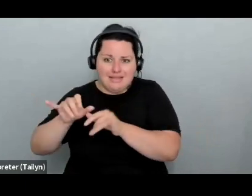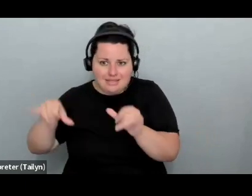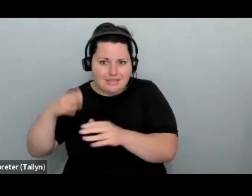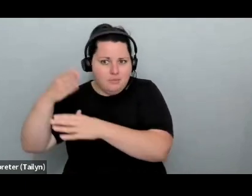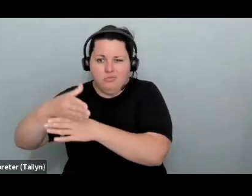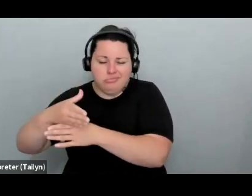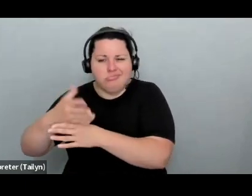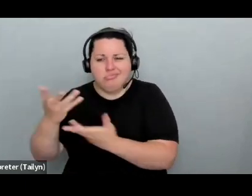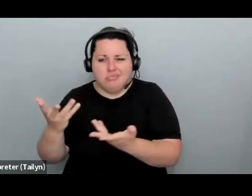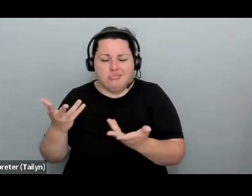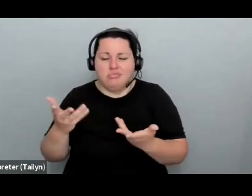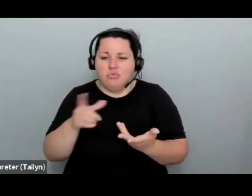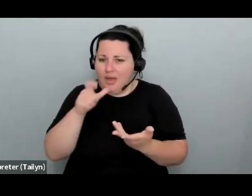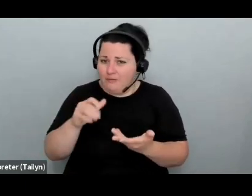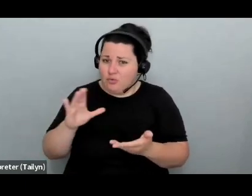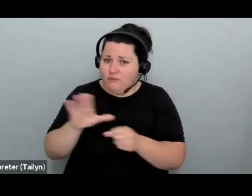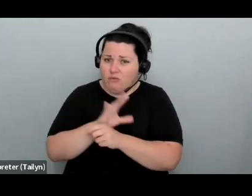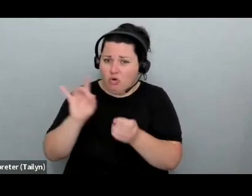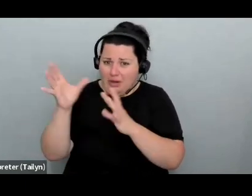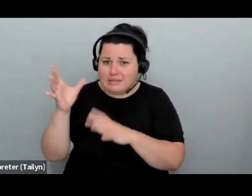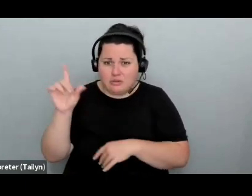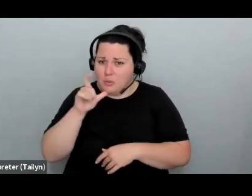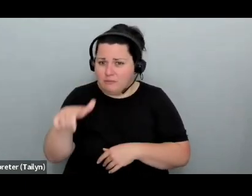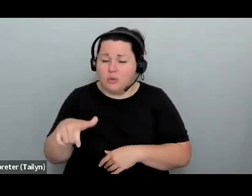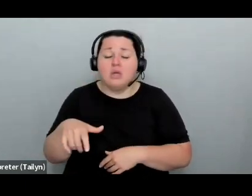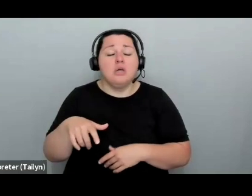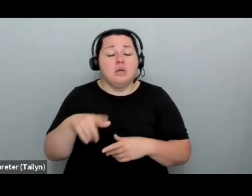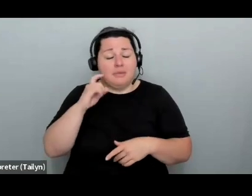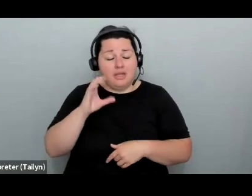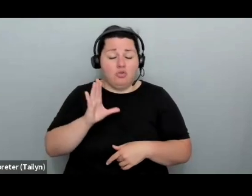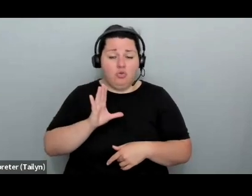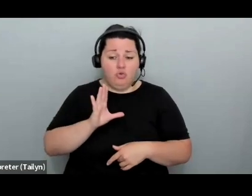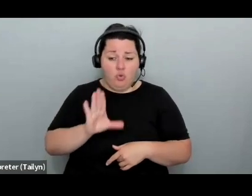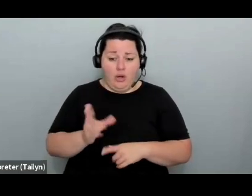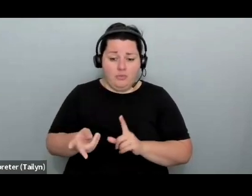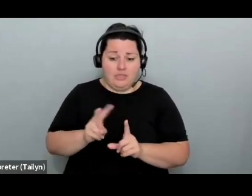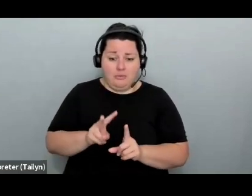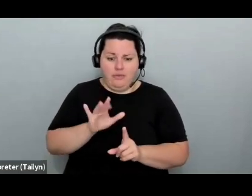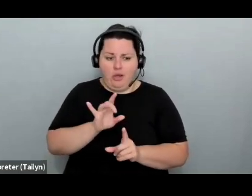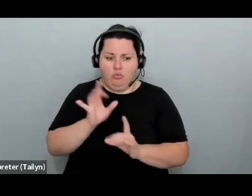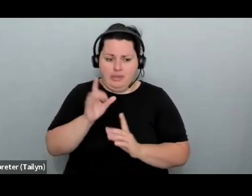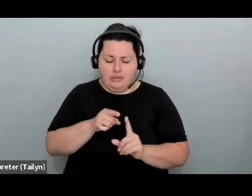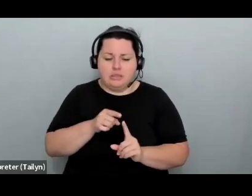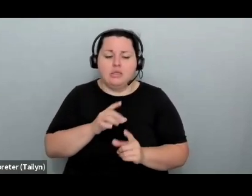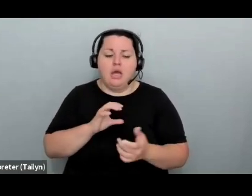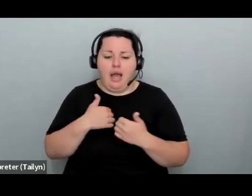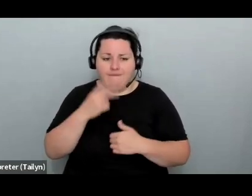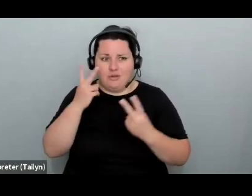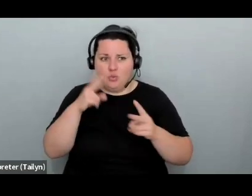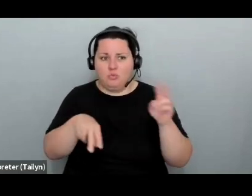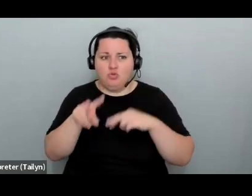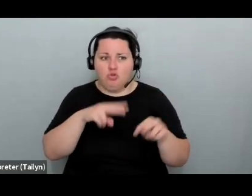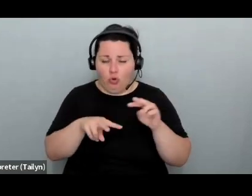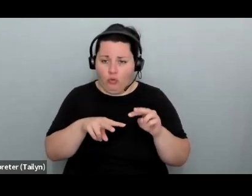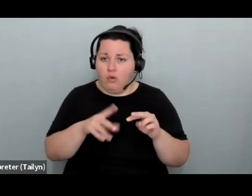provide support. Because oftentimes how you see a crisis and how you visually observe a crisis